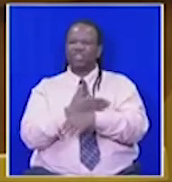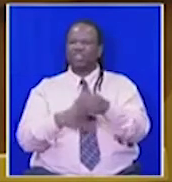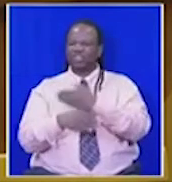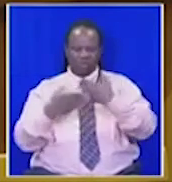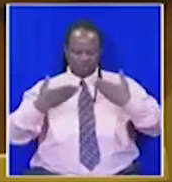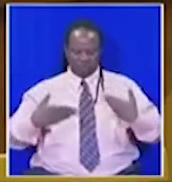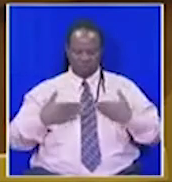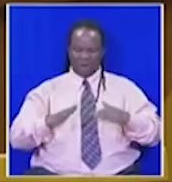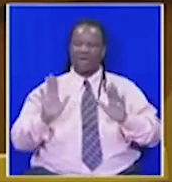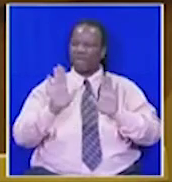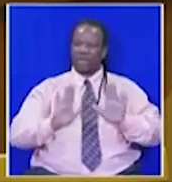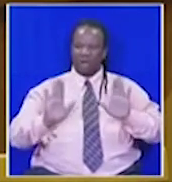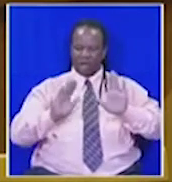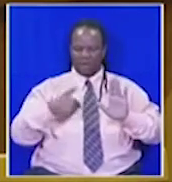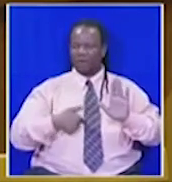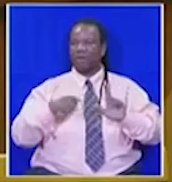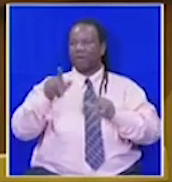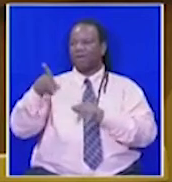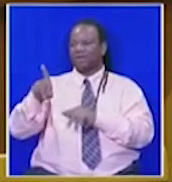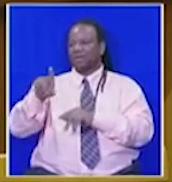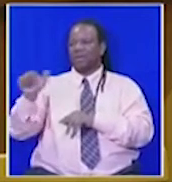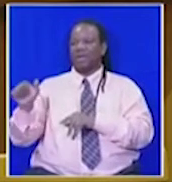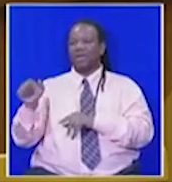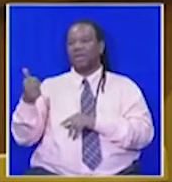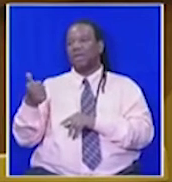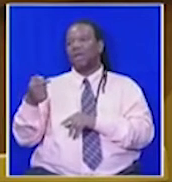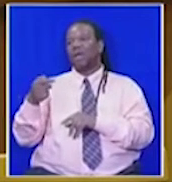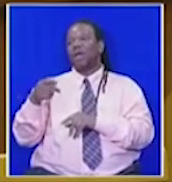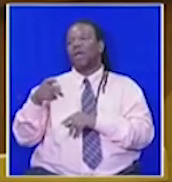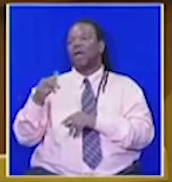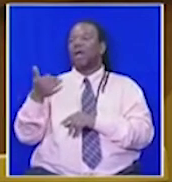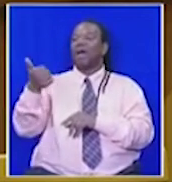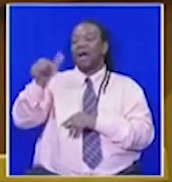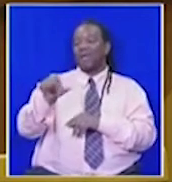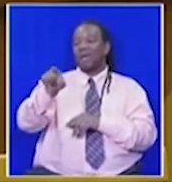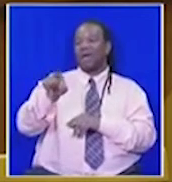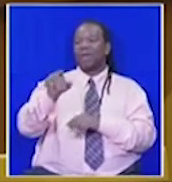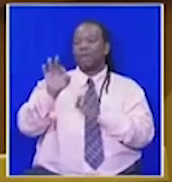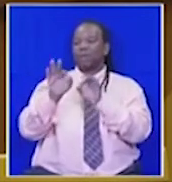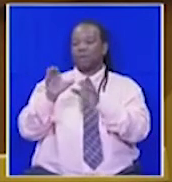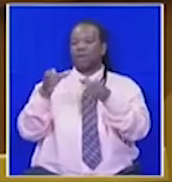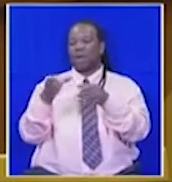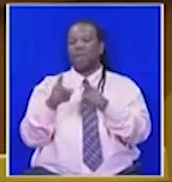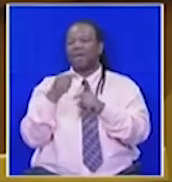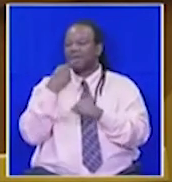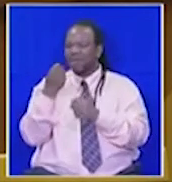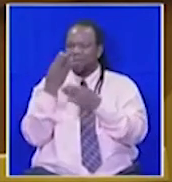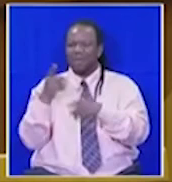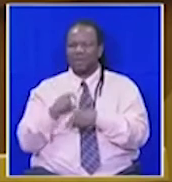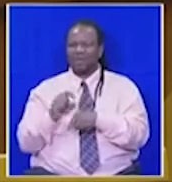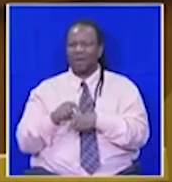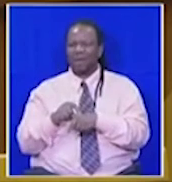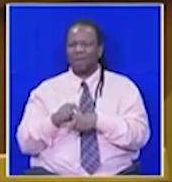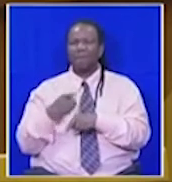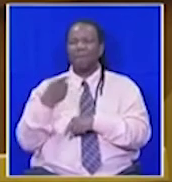about time that the DA in particular, but others as well, begin to distinguish, as I have said this a million times at this platform,